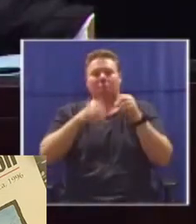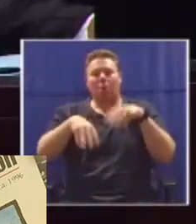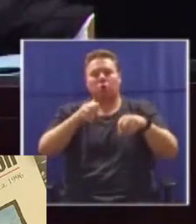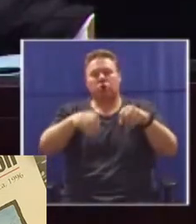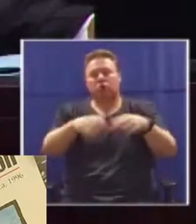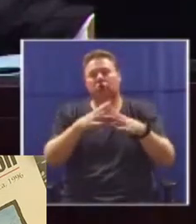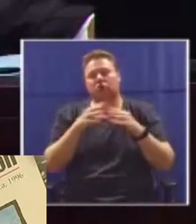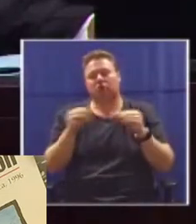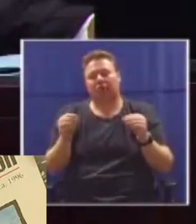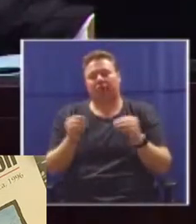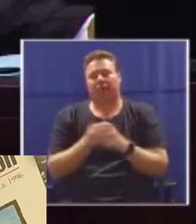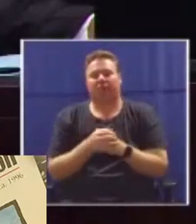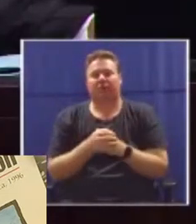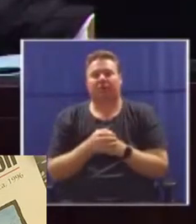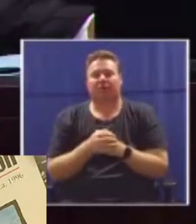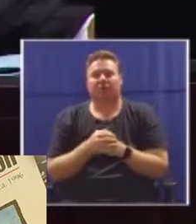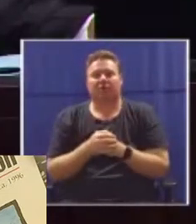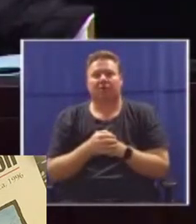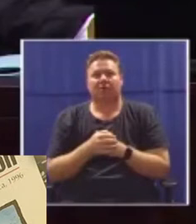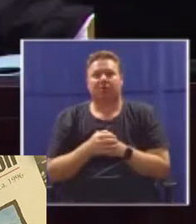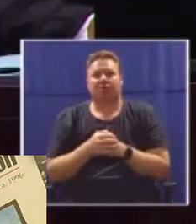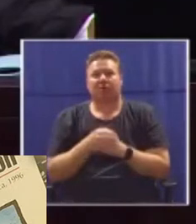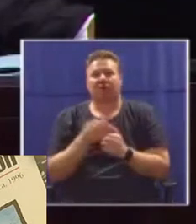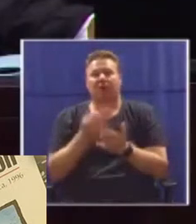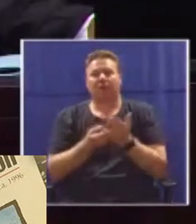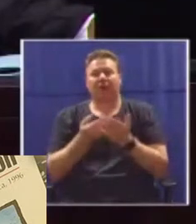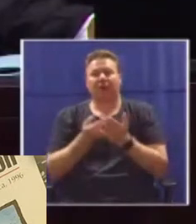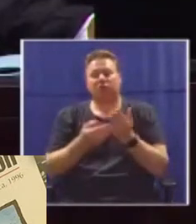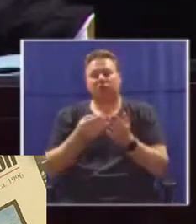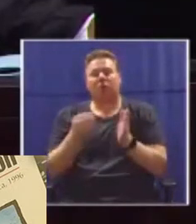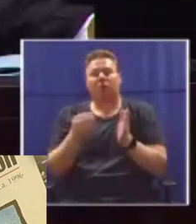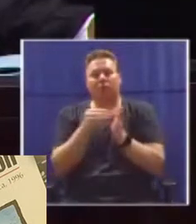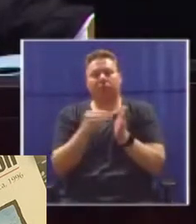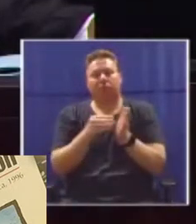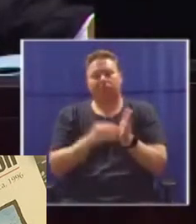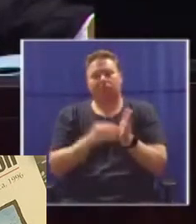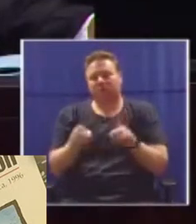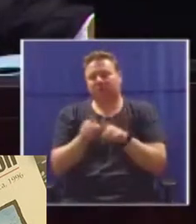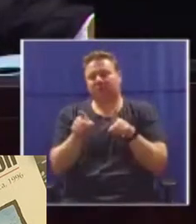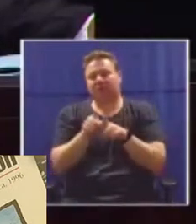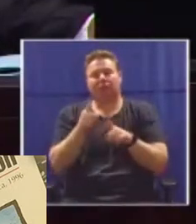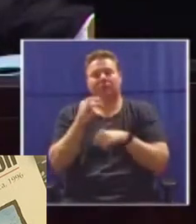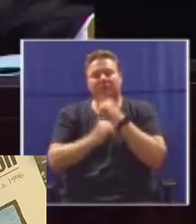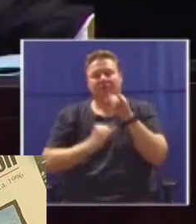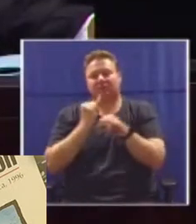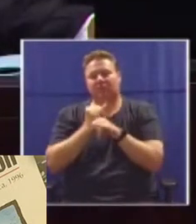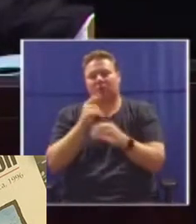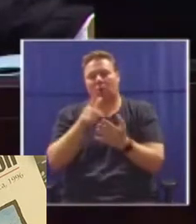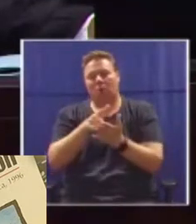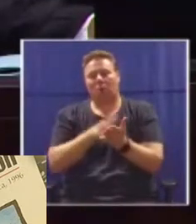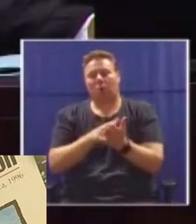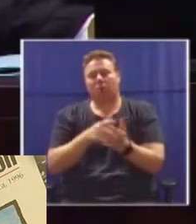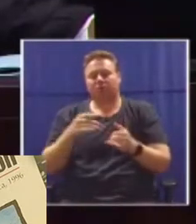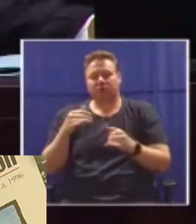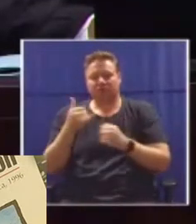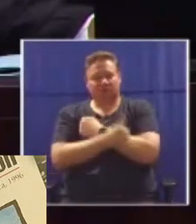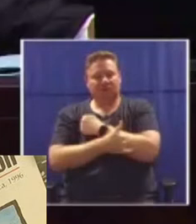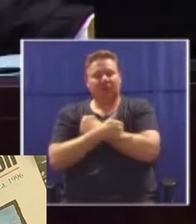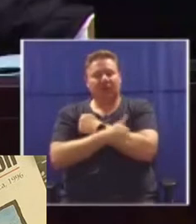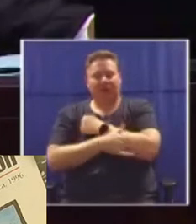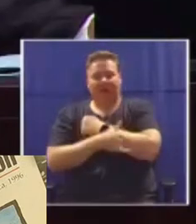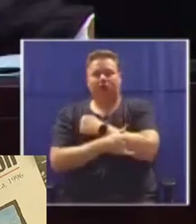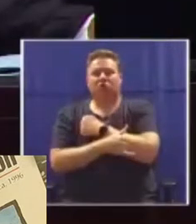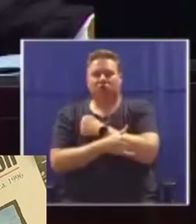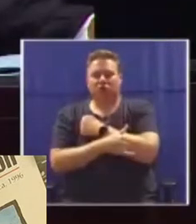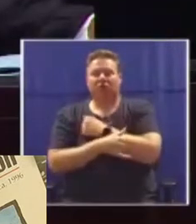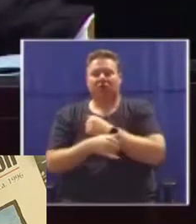has traditionally kept abreast with the application of international law, and the country can pride itself on international